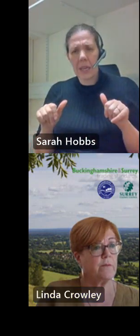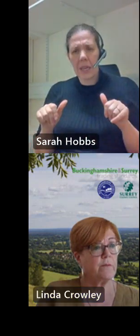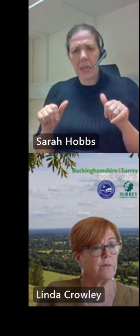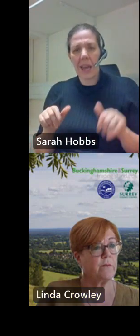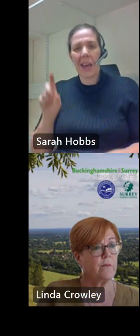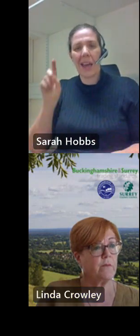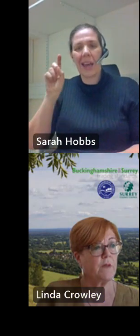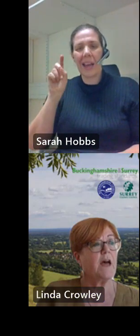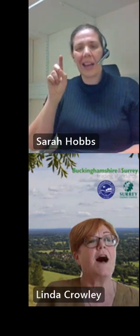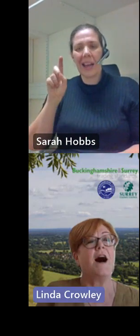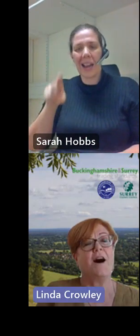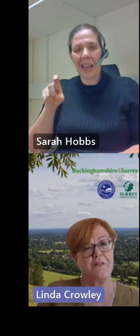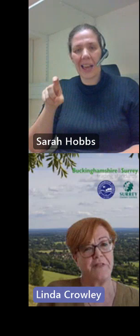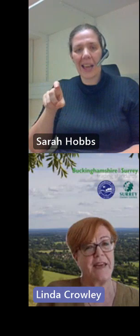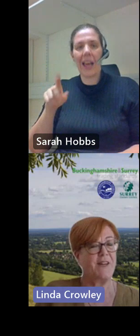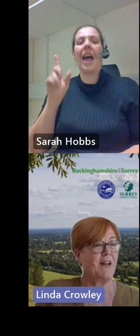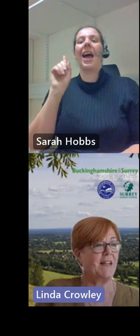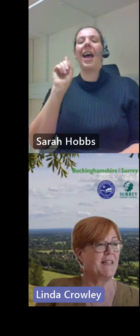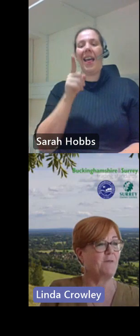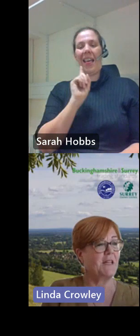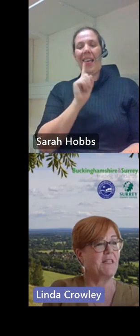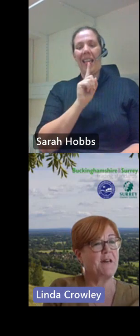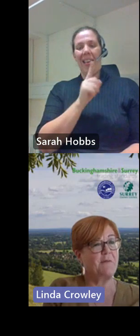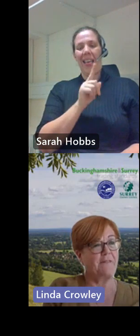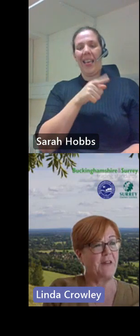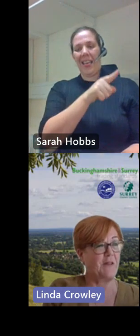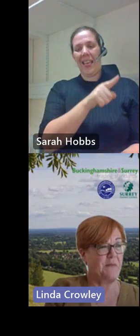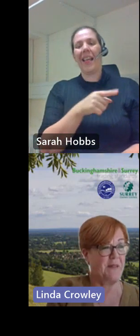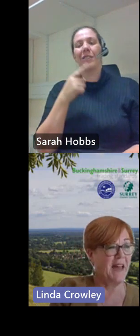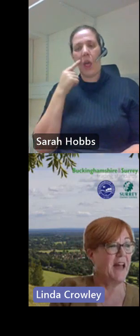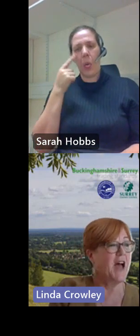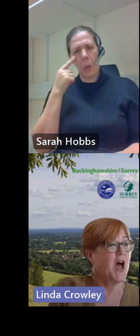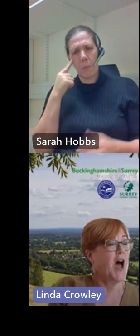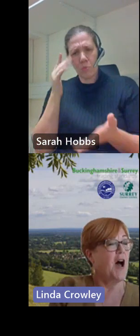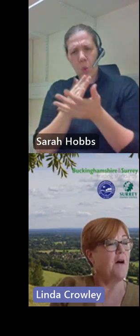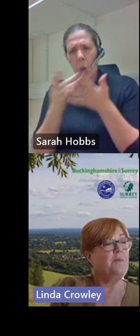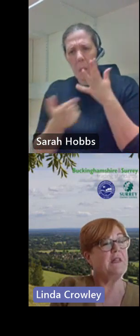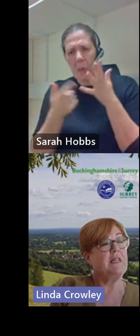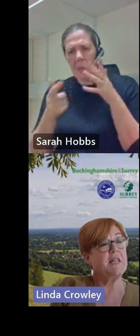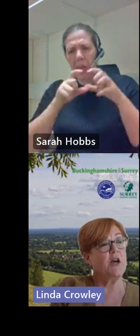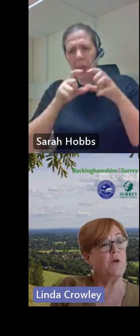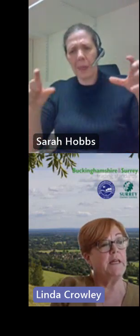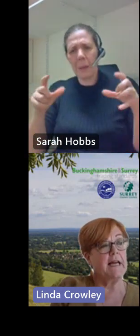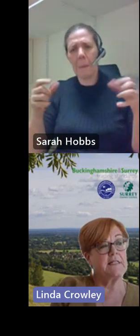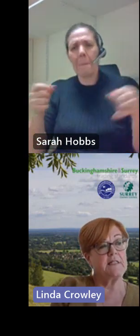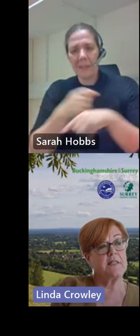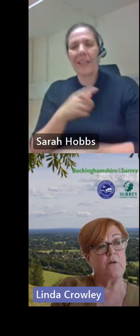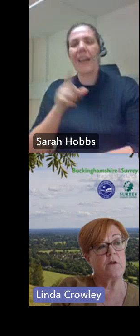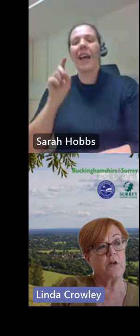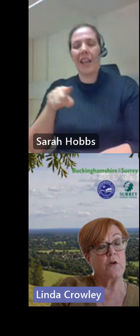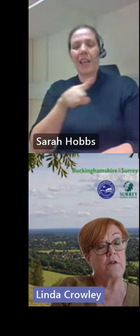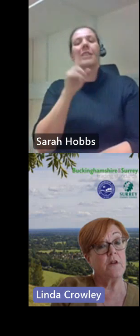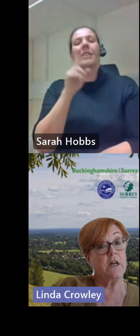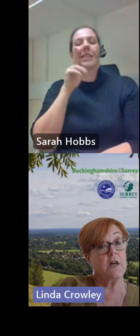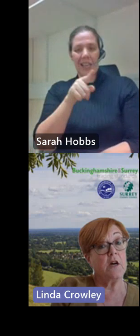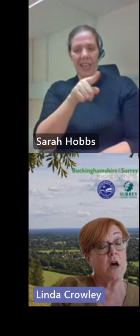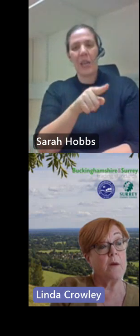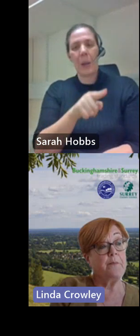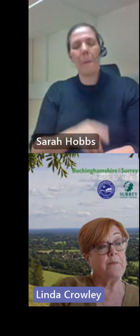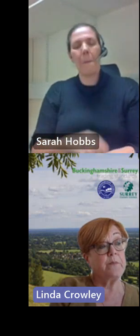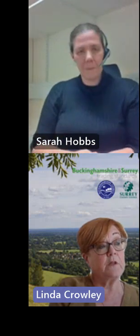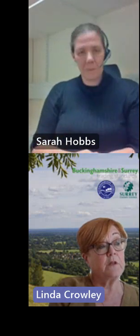click, Linda. I don't know if it's accessible. Ah, there you go. Thank you, Natalie. I was going to say we had the other bit there. So, yes, so you can